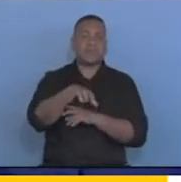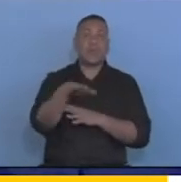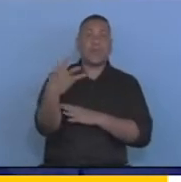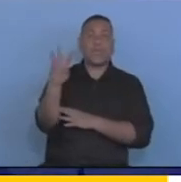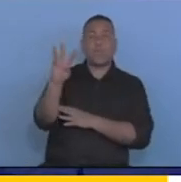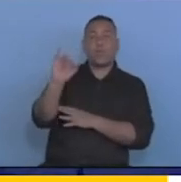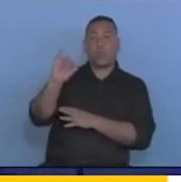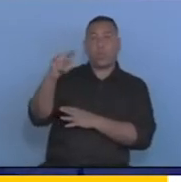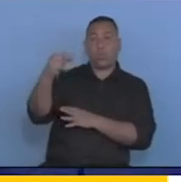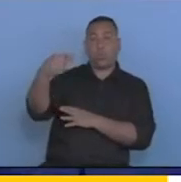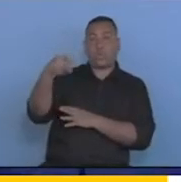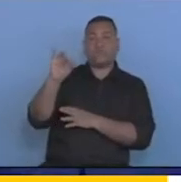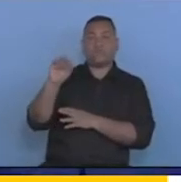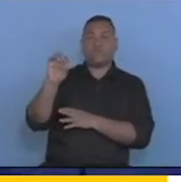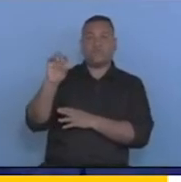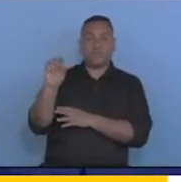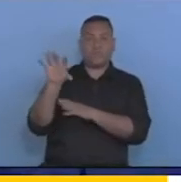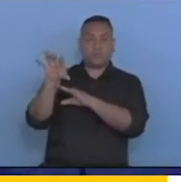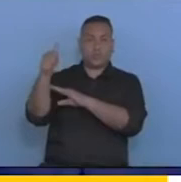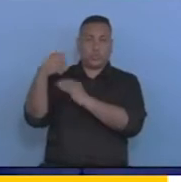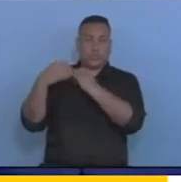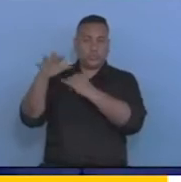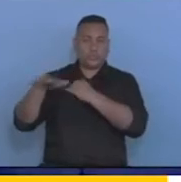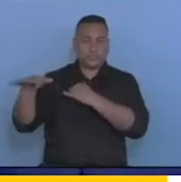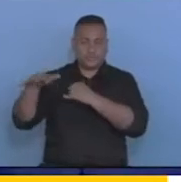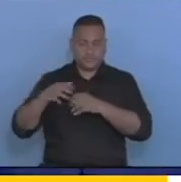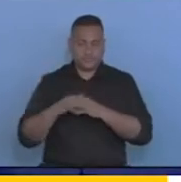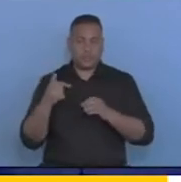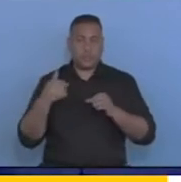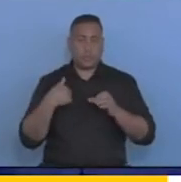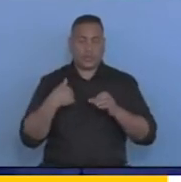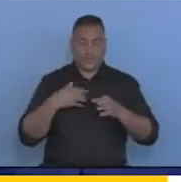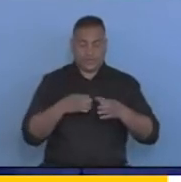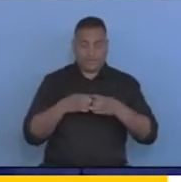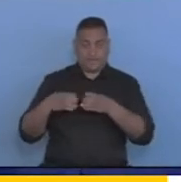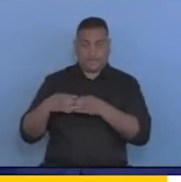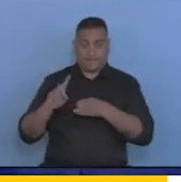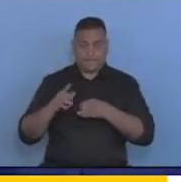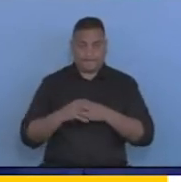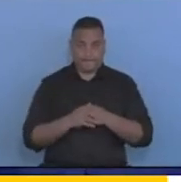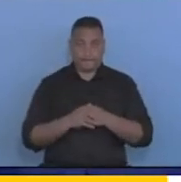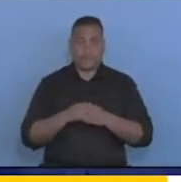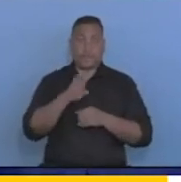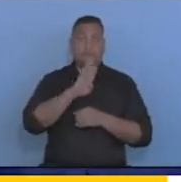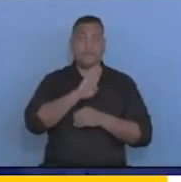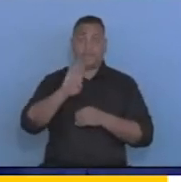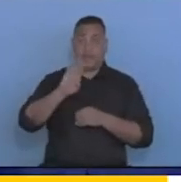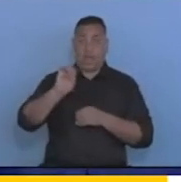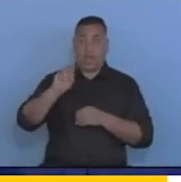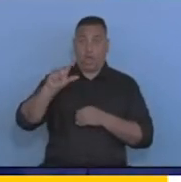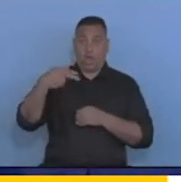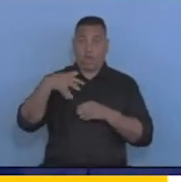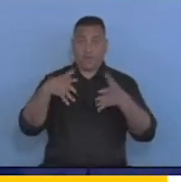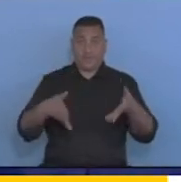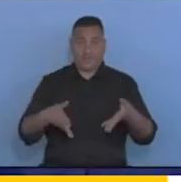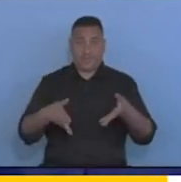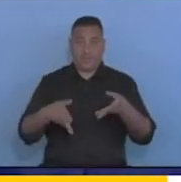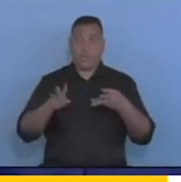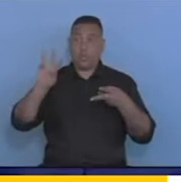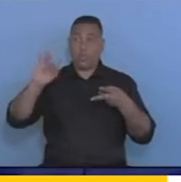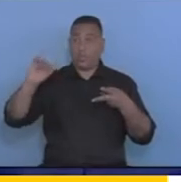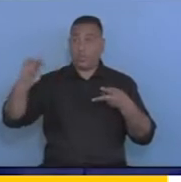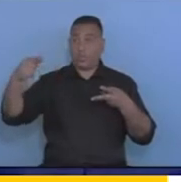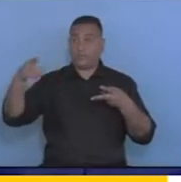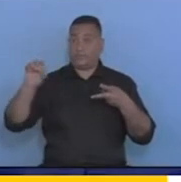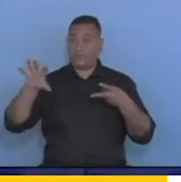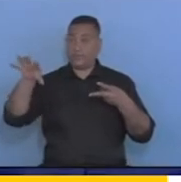split between different multidisciplinaries within engineering. So Belhar will cover certain aspects of it, and then Wingfield will cover the different aspects of it. And